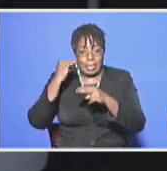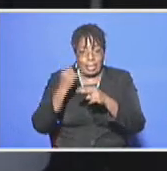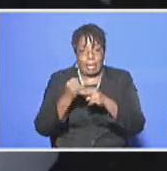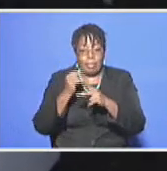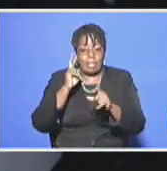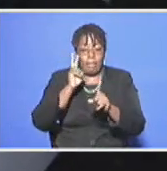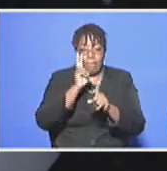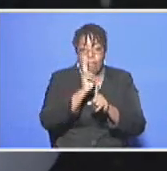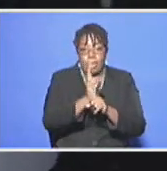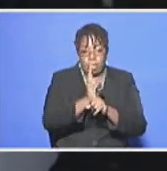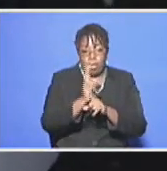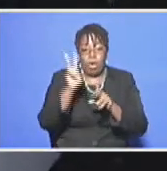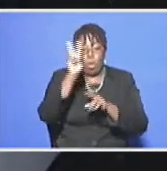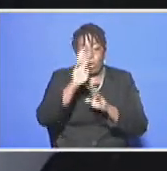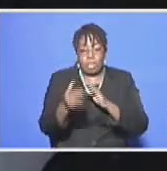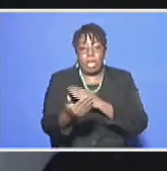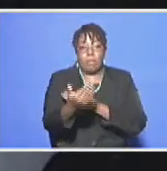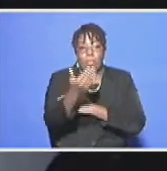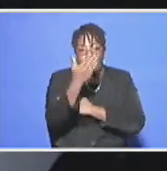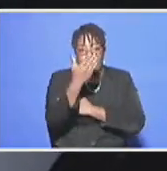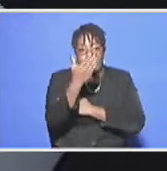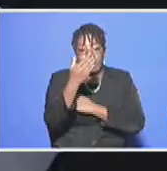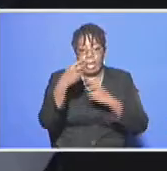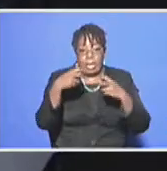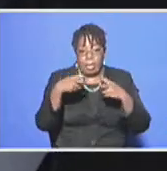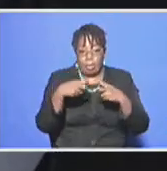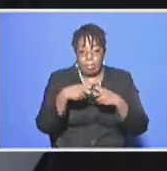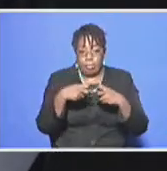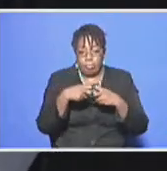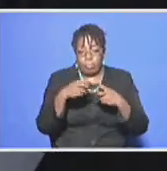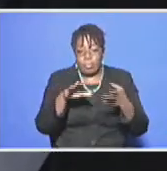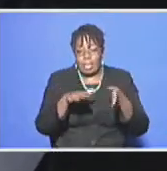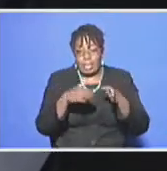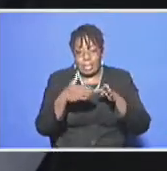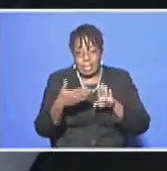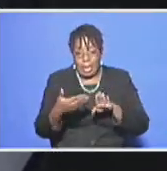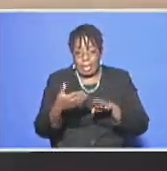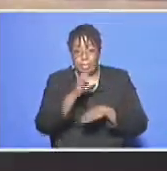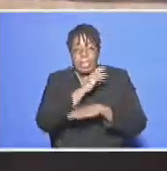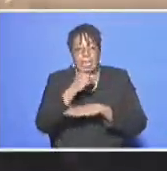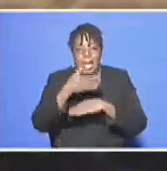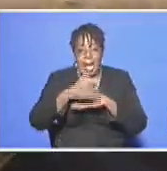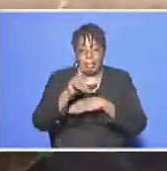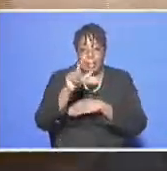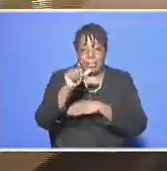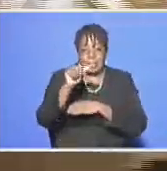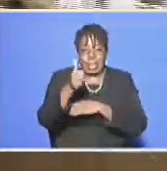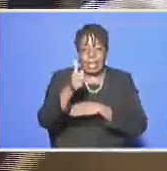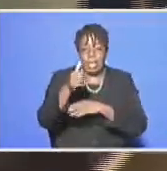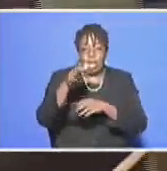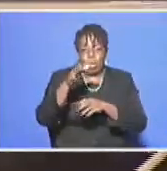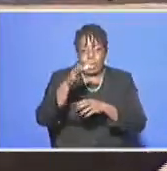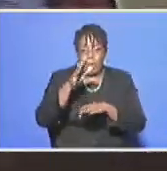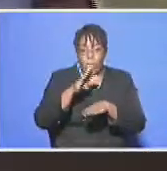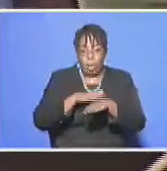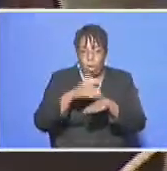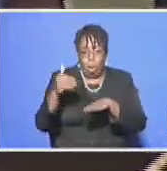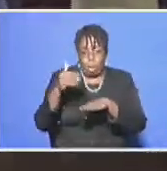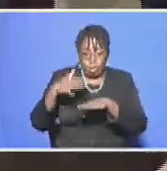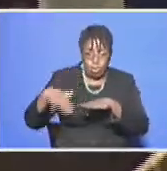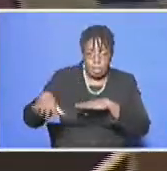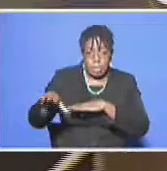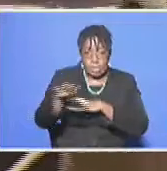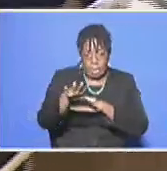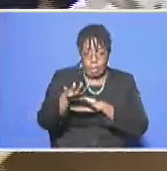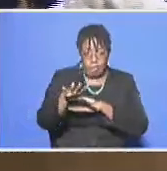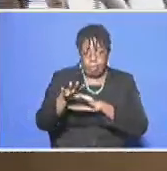the victim of a Wednesday morning electrocution incident. Police say it was shortly after 10 when they were called to the scene at the